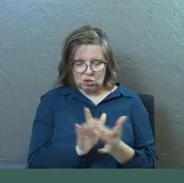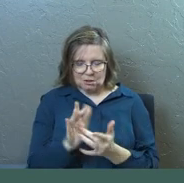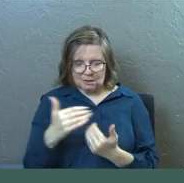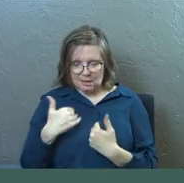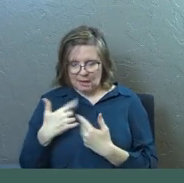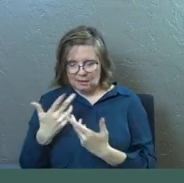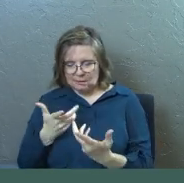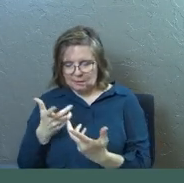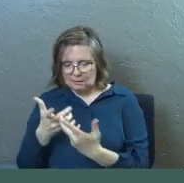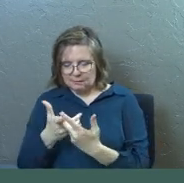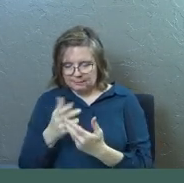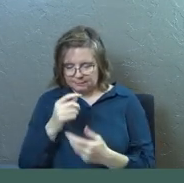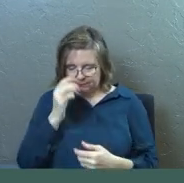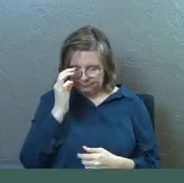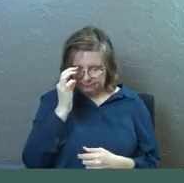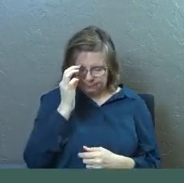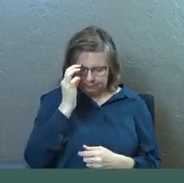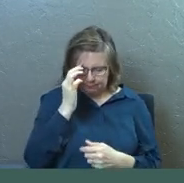has.